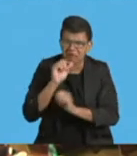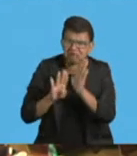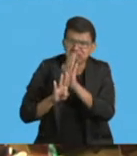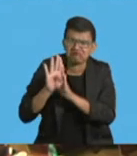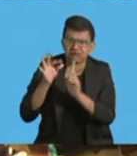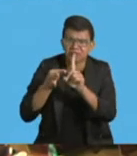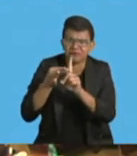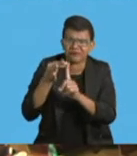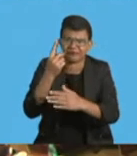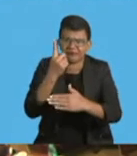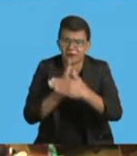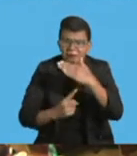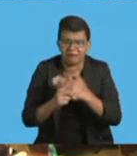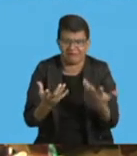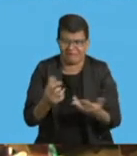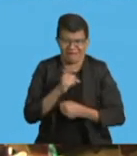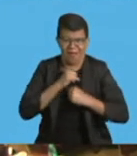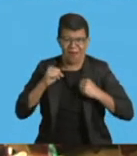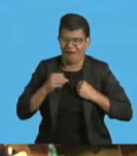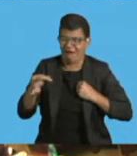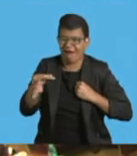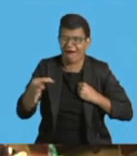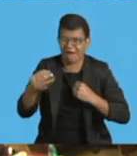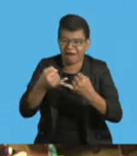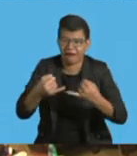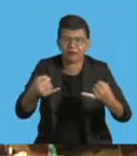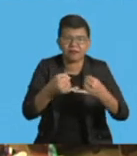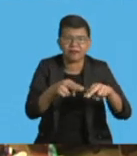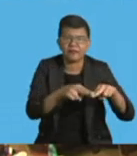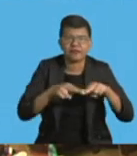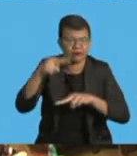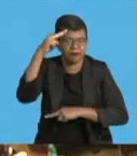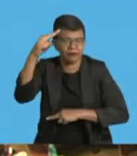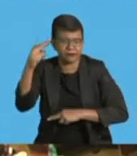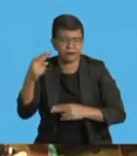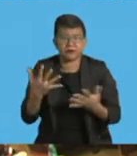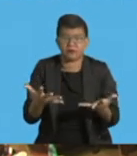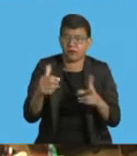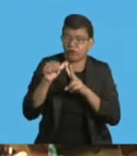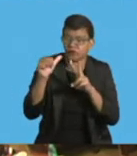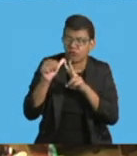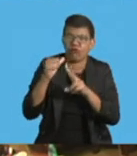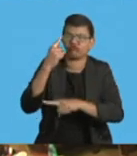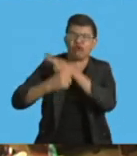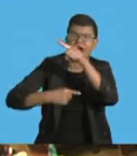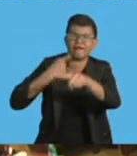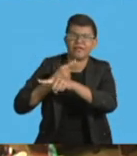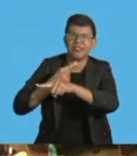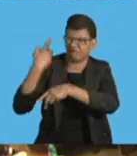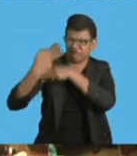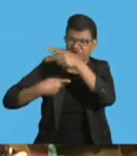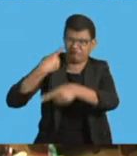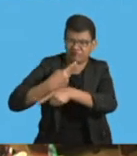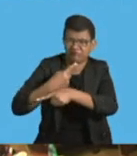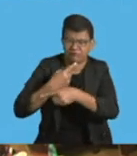values, the geography and history that bind our countries and our citizens together.